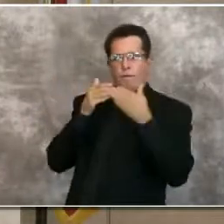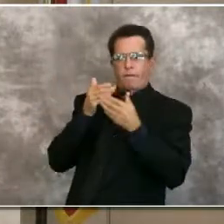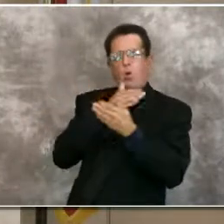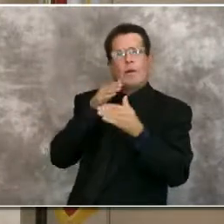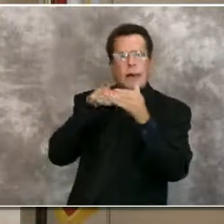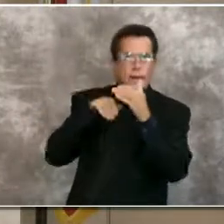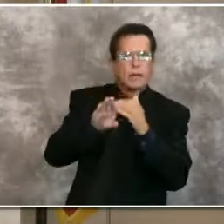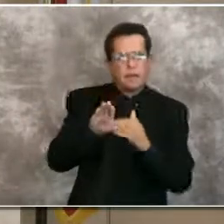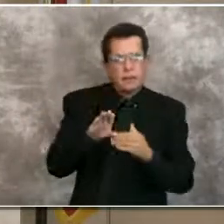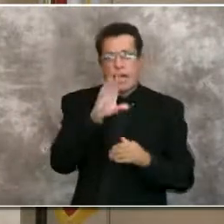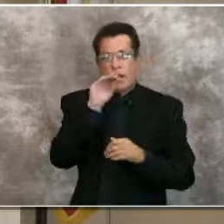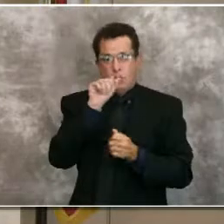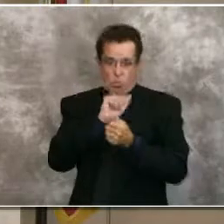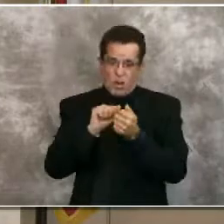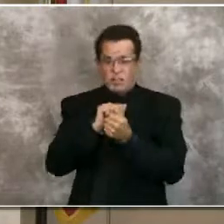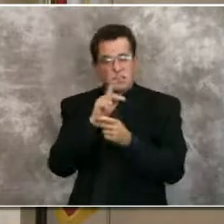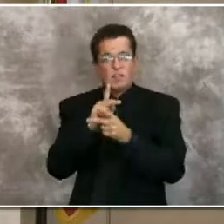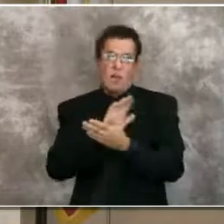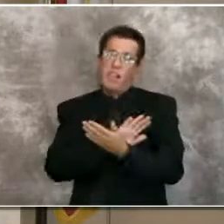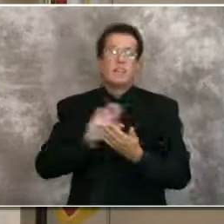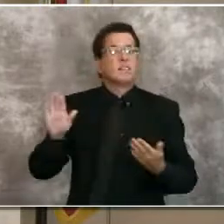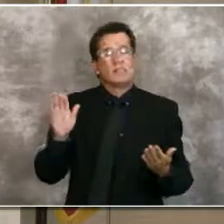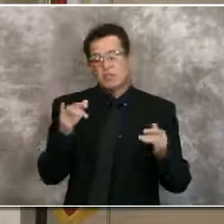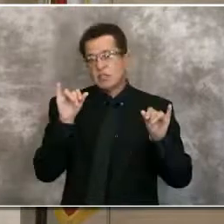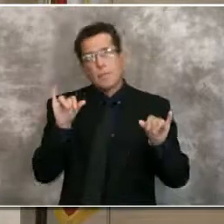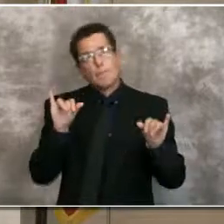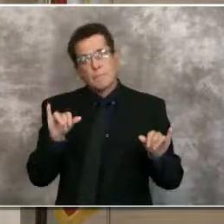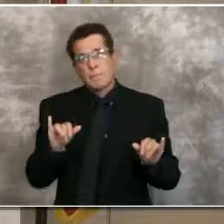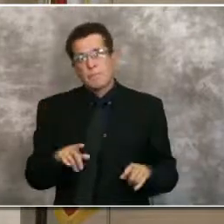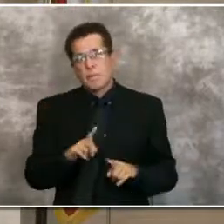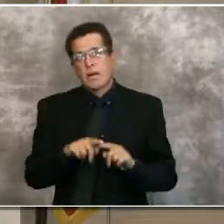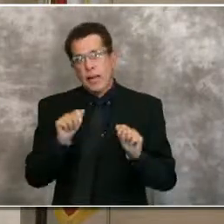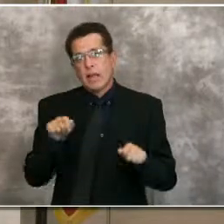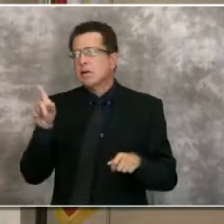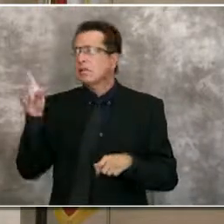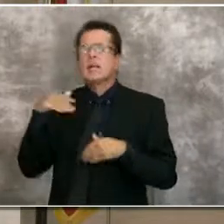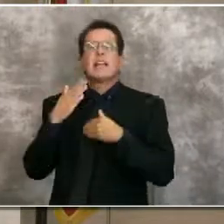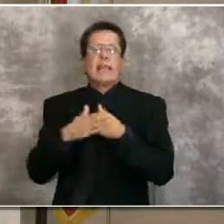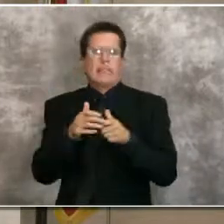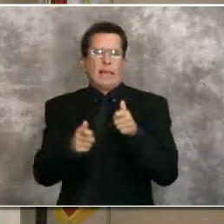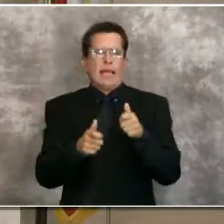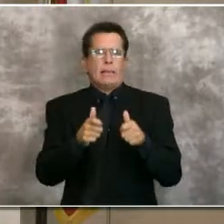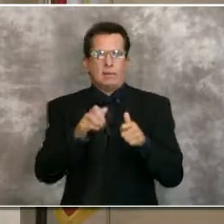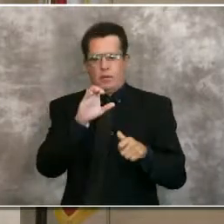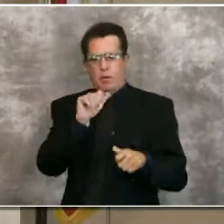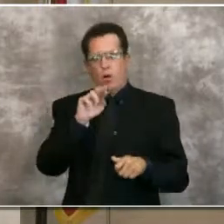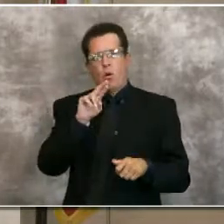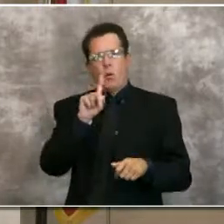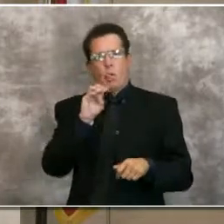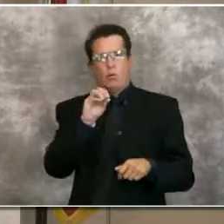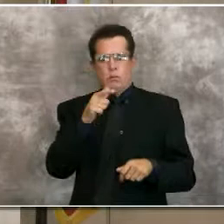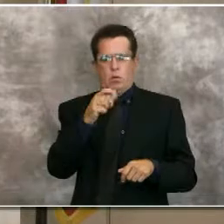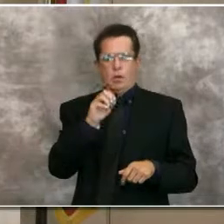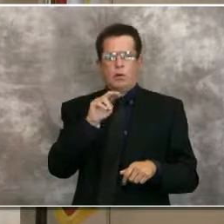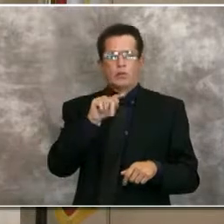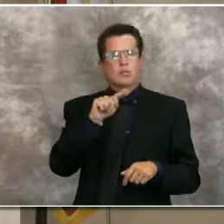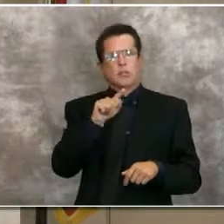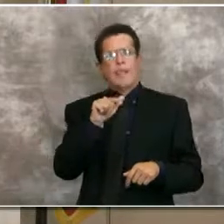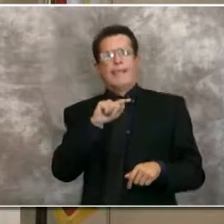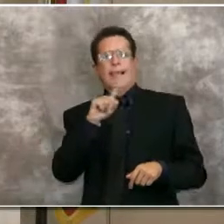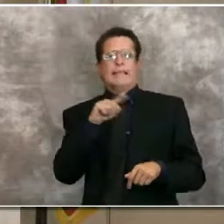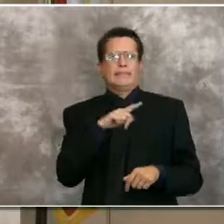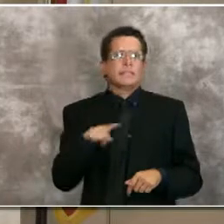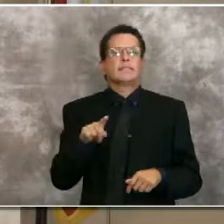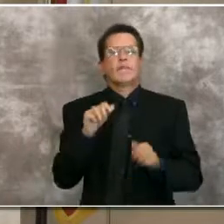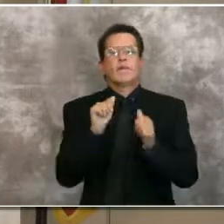and hand hygiene and sanitation. Dr. Wooten, this next question is from Carlos Gonzalez with Univision.